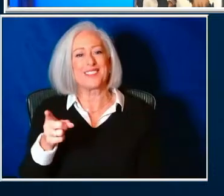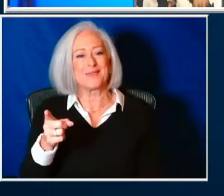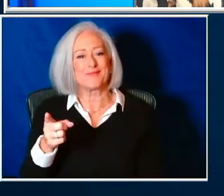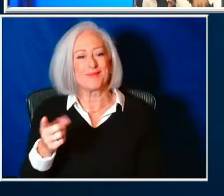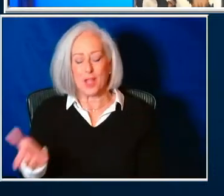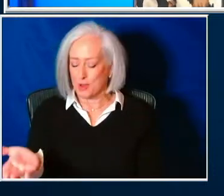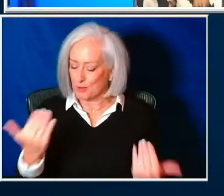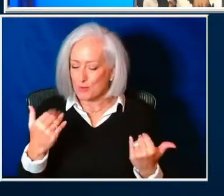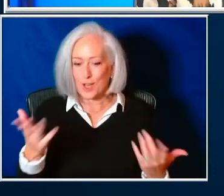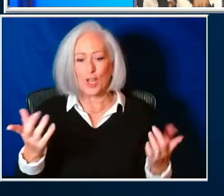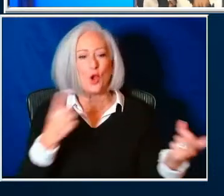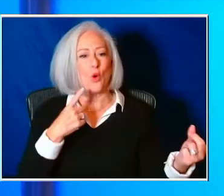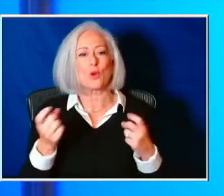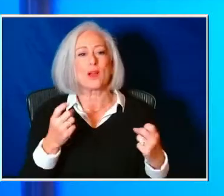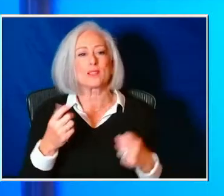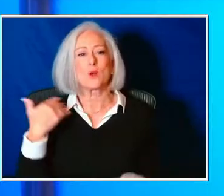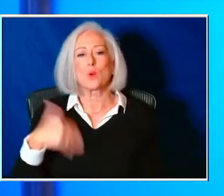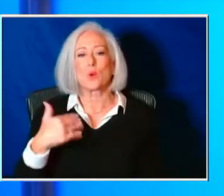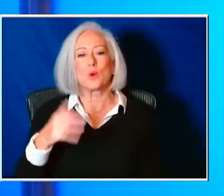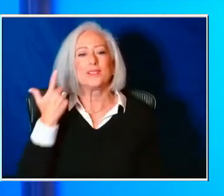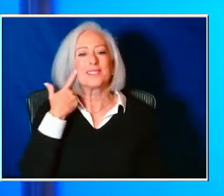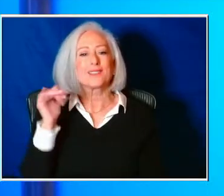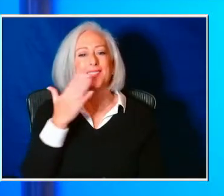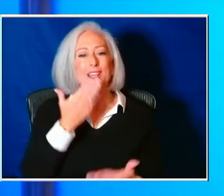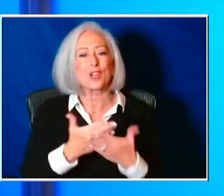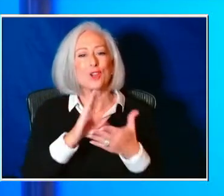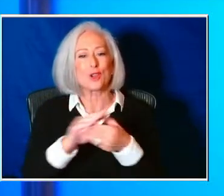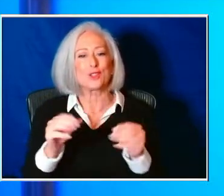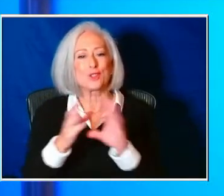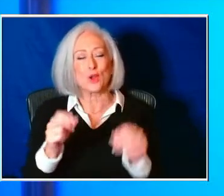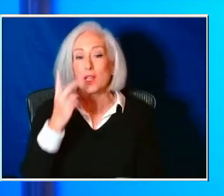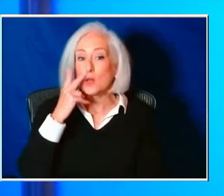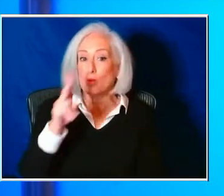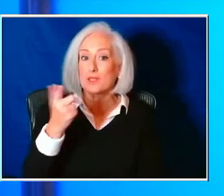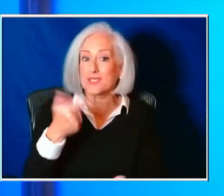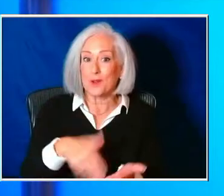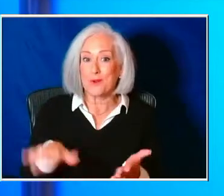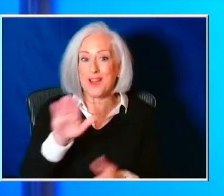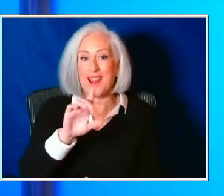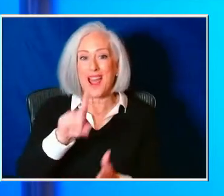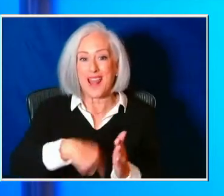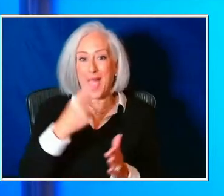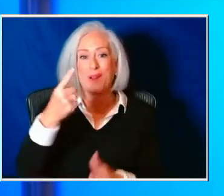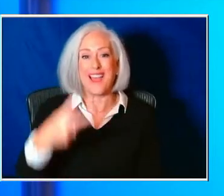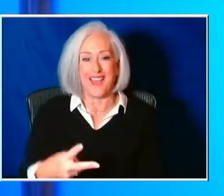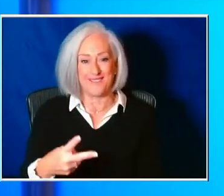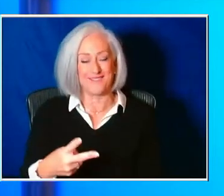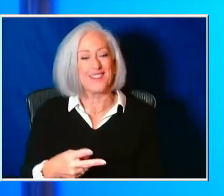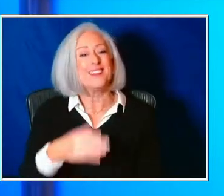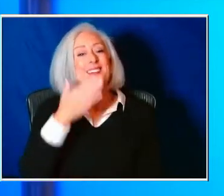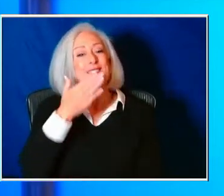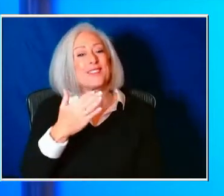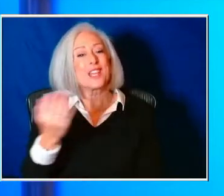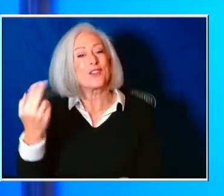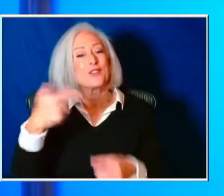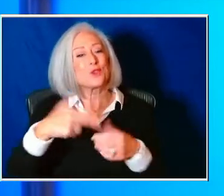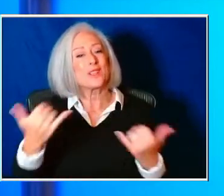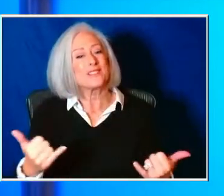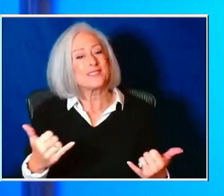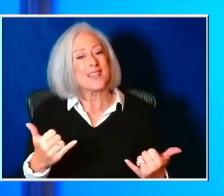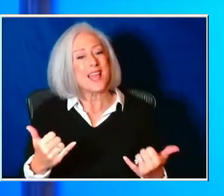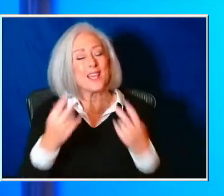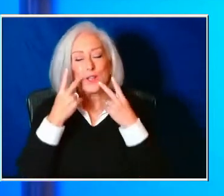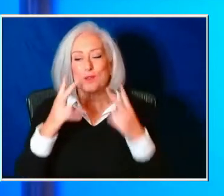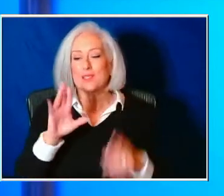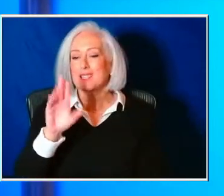a story. Alexis, thank you. We'll see you here in about an hour and a half. Thank you so much for being with us today. You can catch our updates anytime